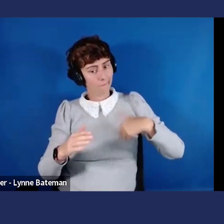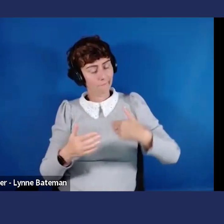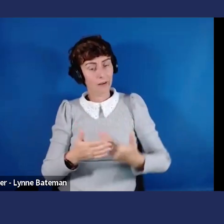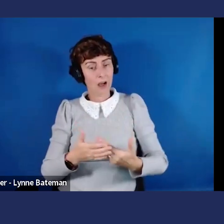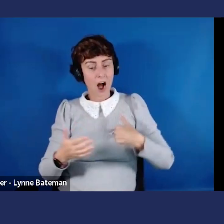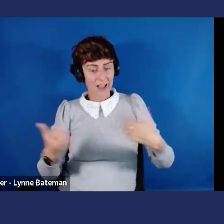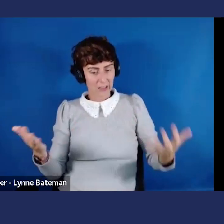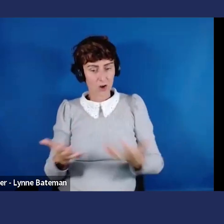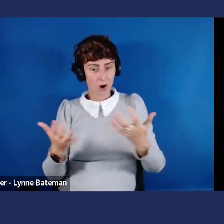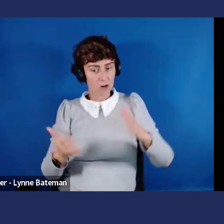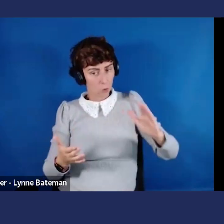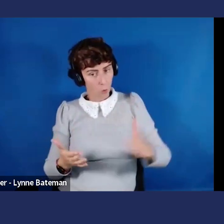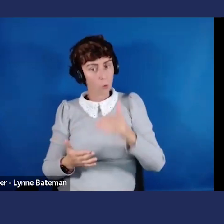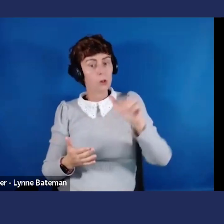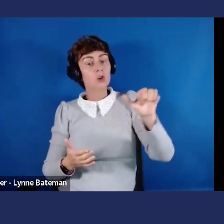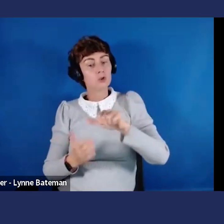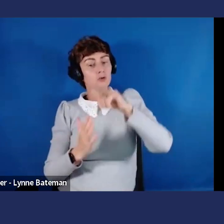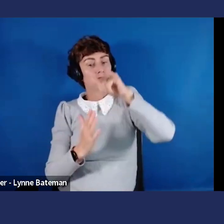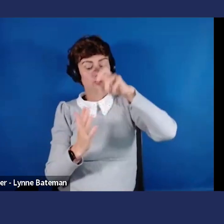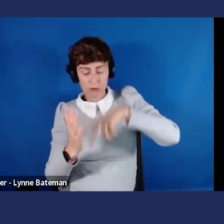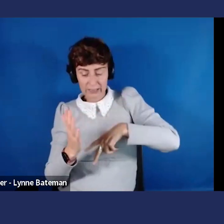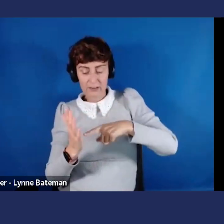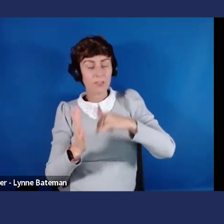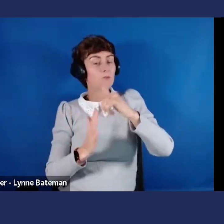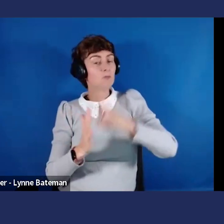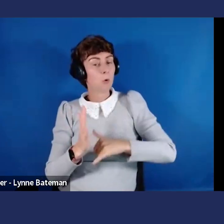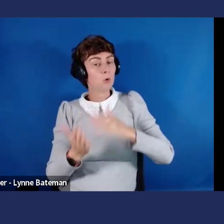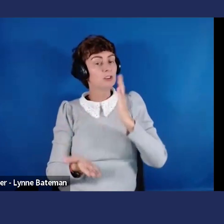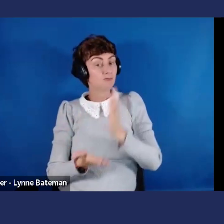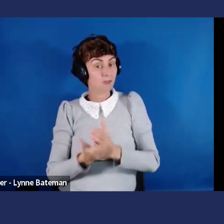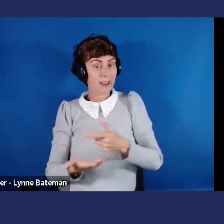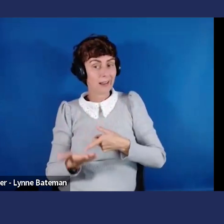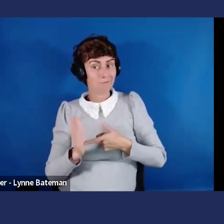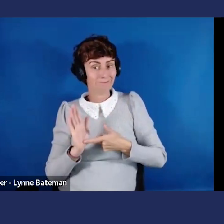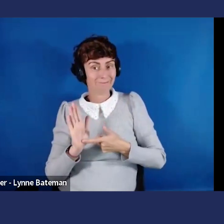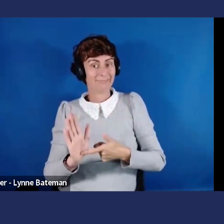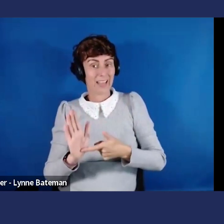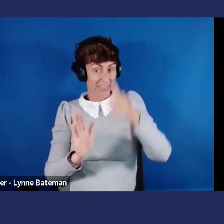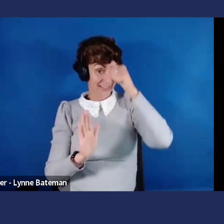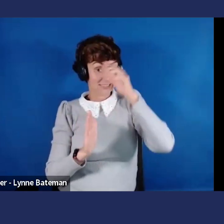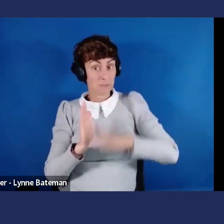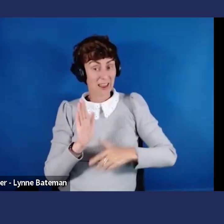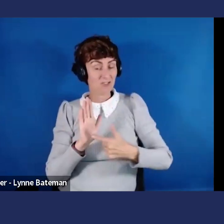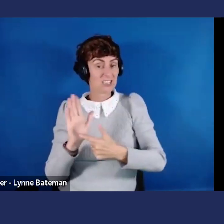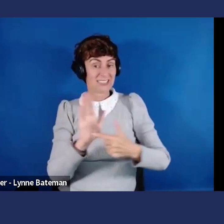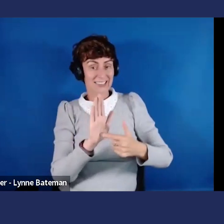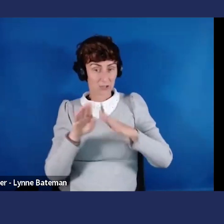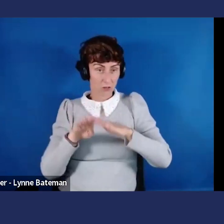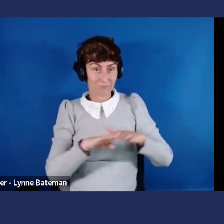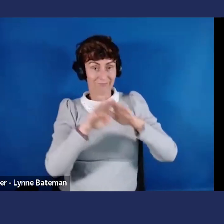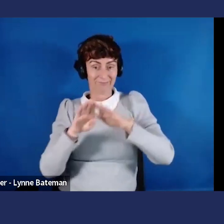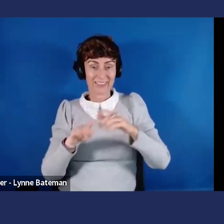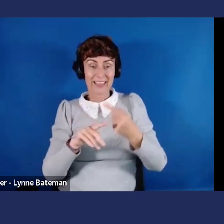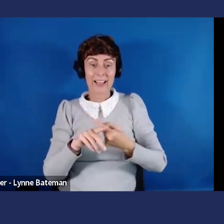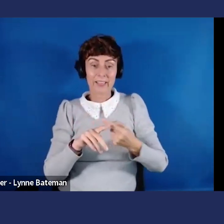encourage everyone to read the report, because actually it really highlights the experiences across England, but